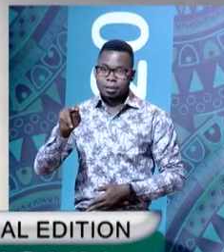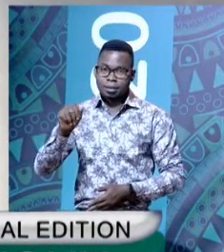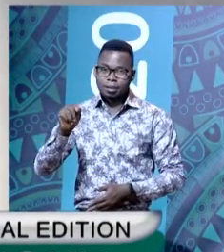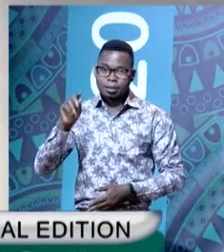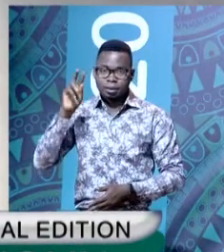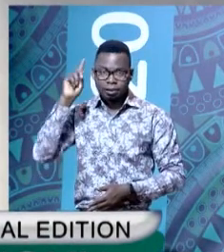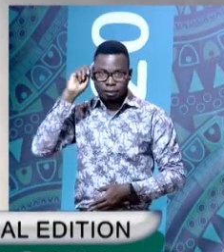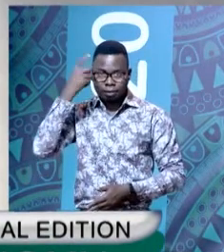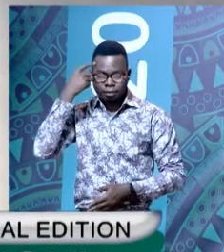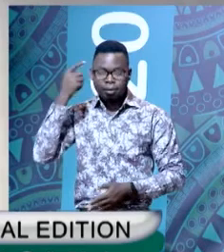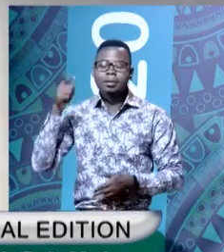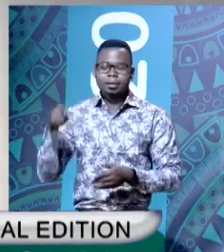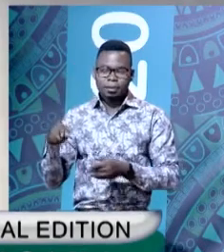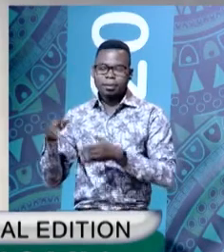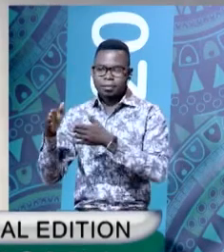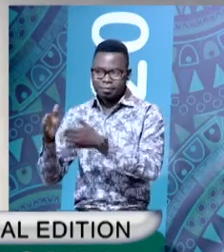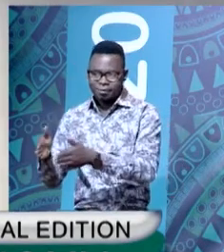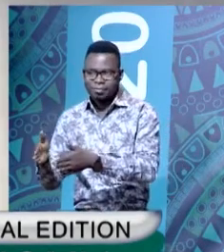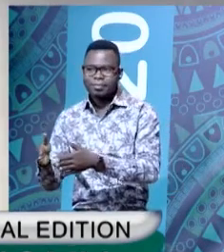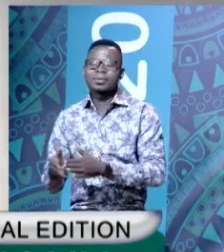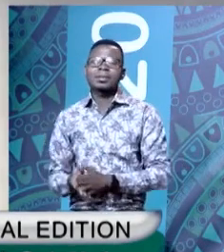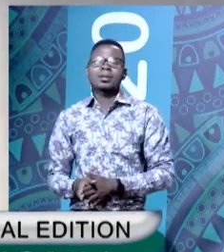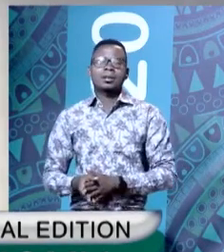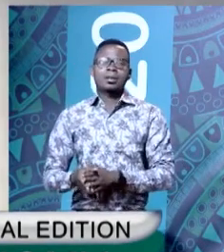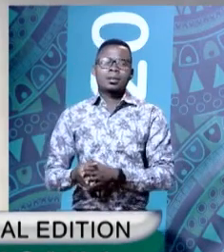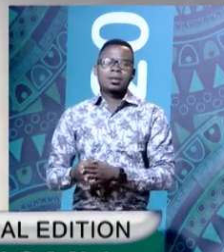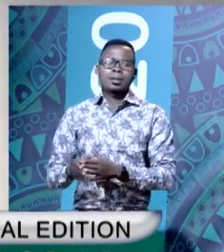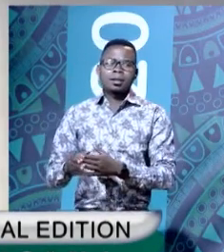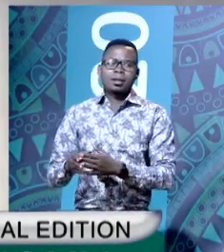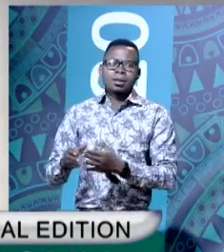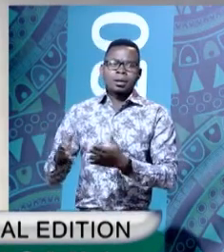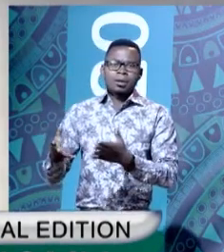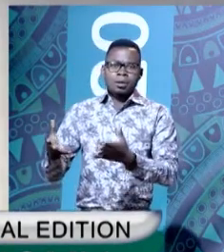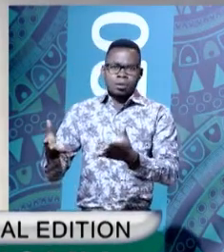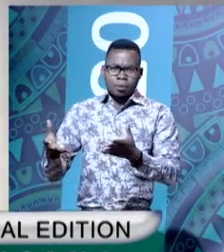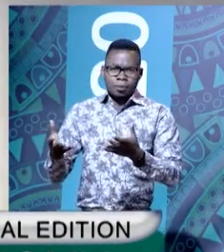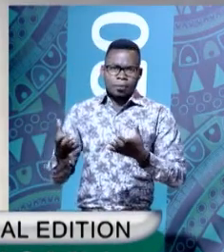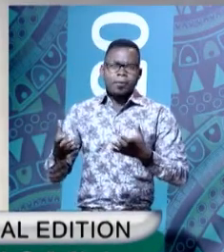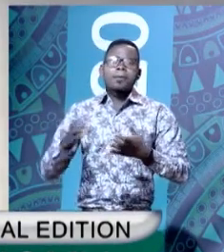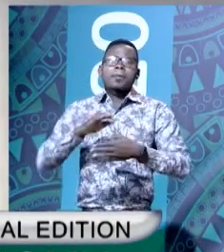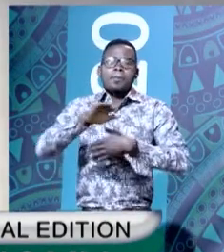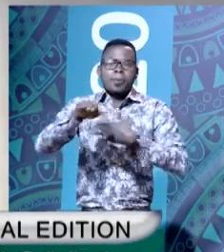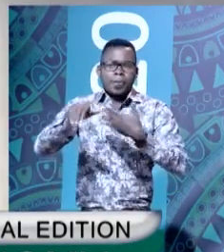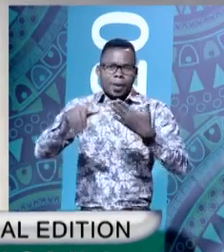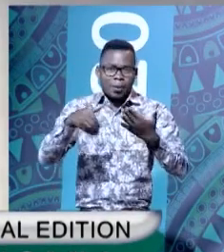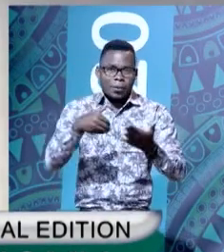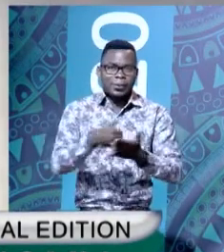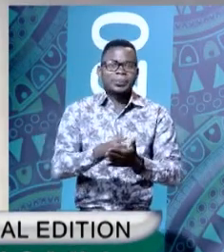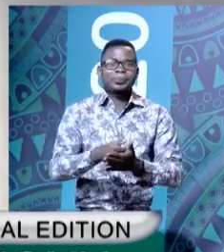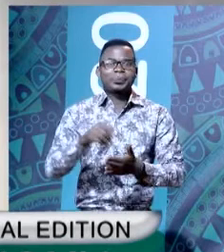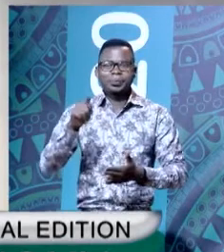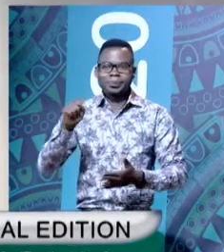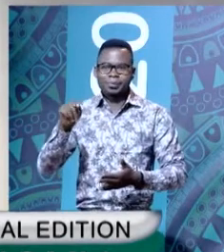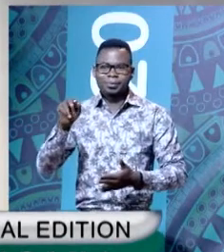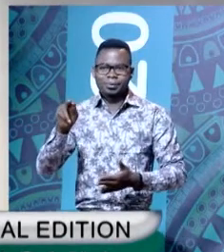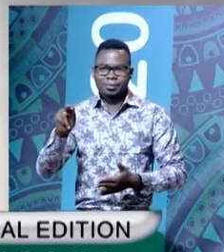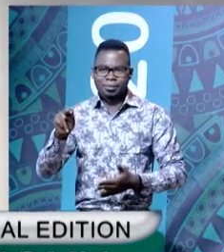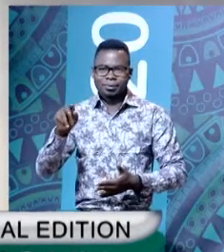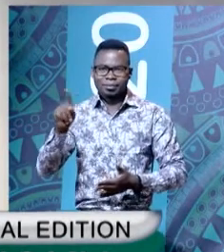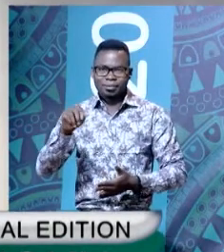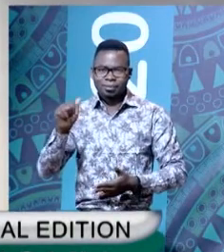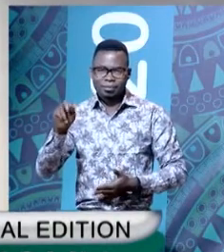of development programs to also combat the consequences, the